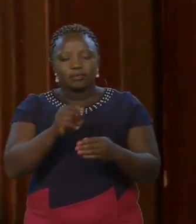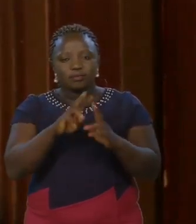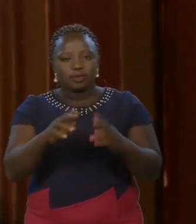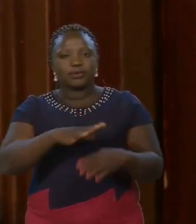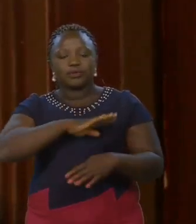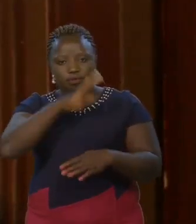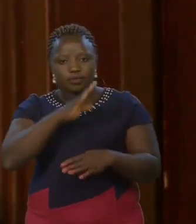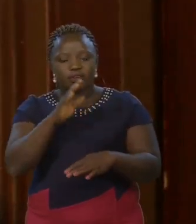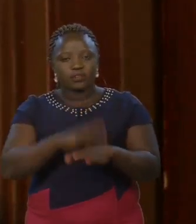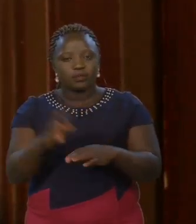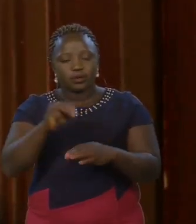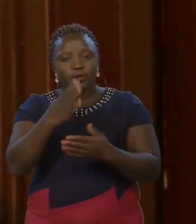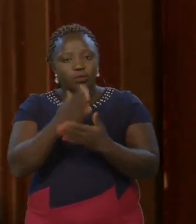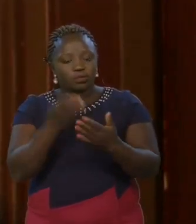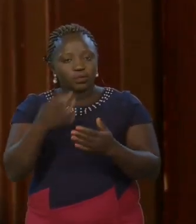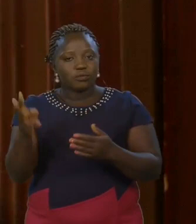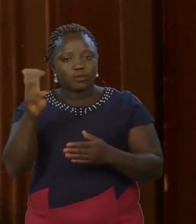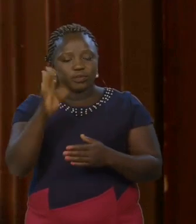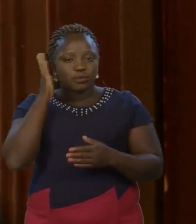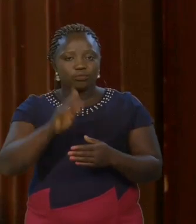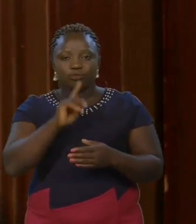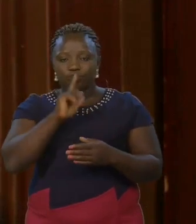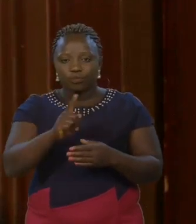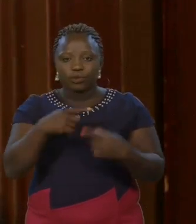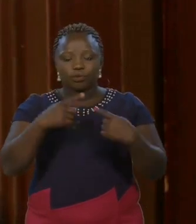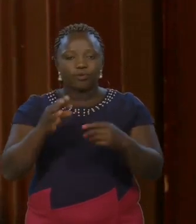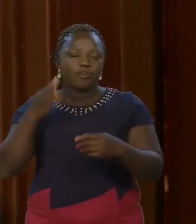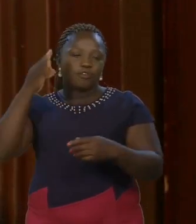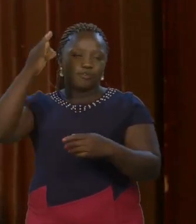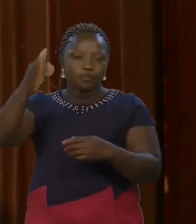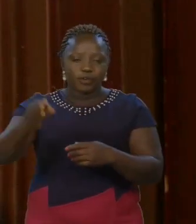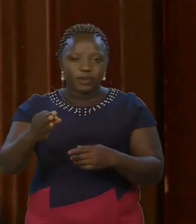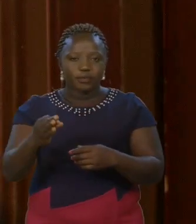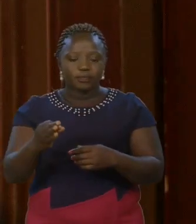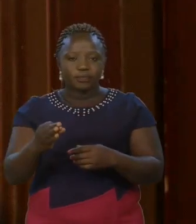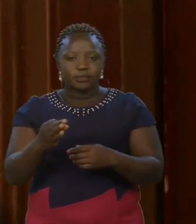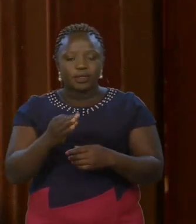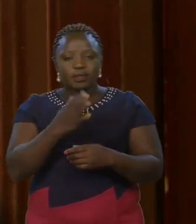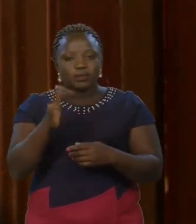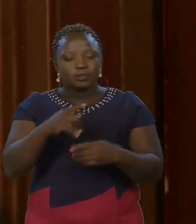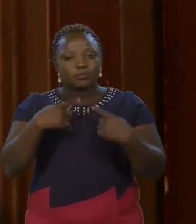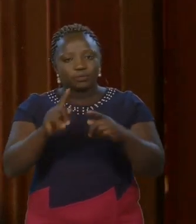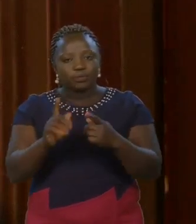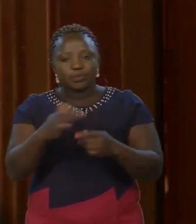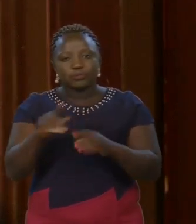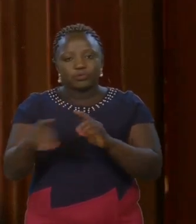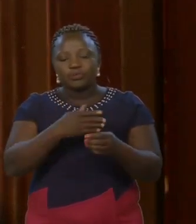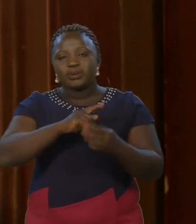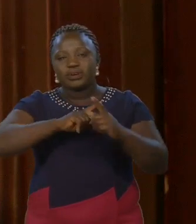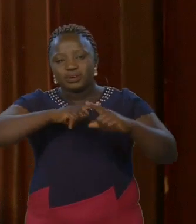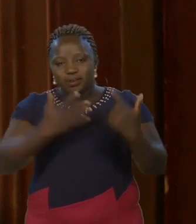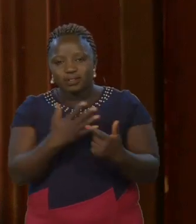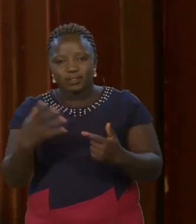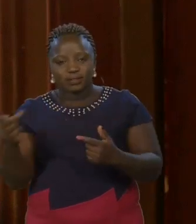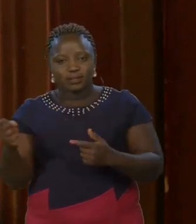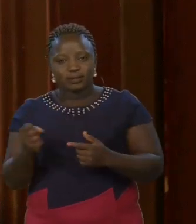about what will happen later. Some of them will really go further ahead. They'll do great things.